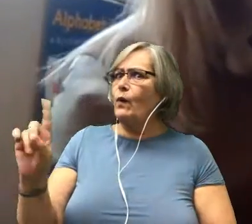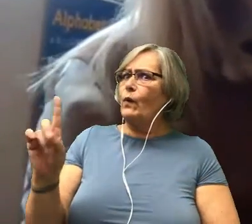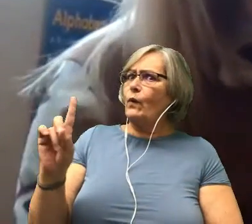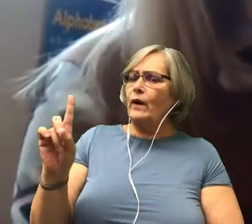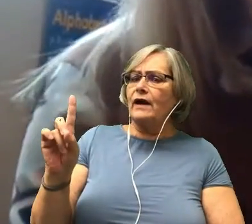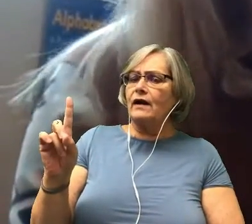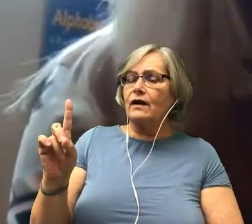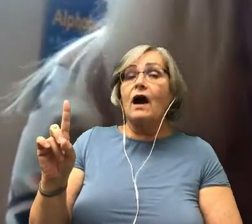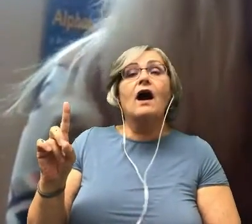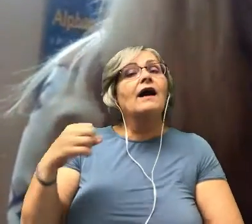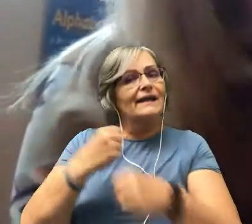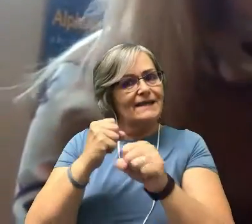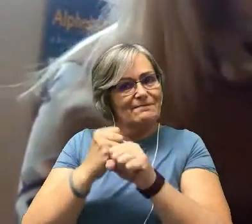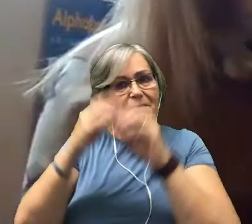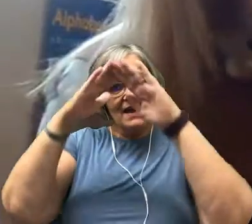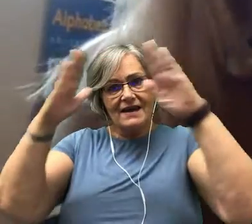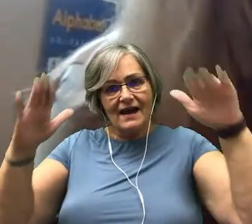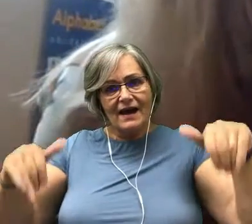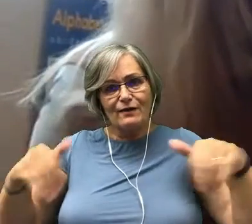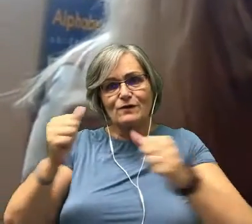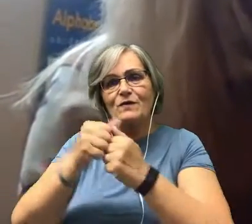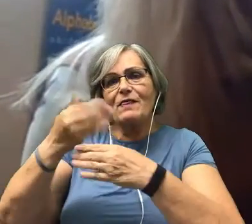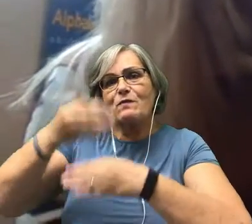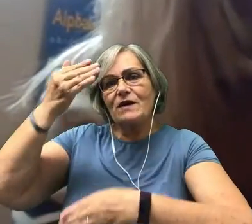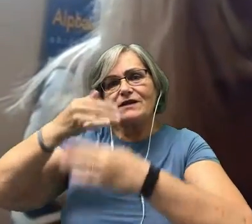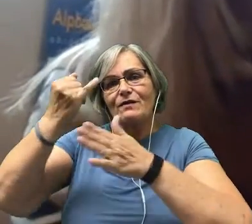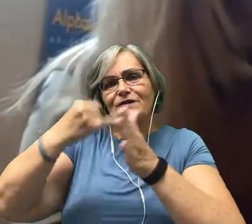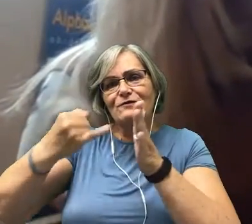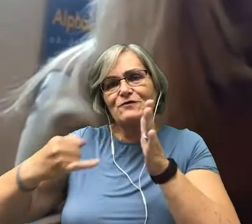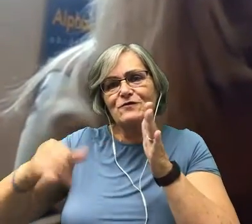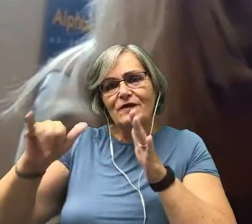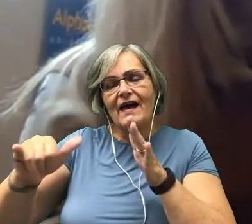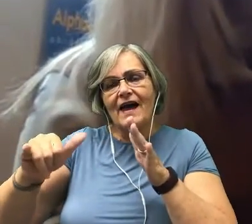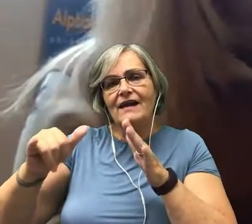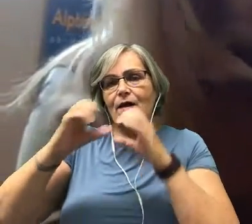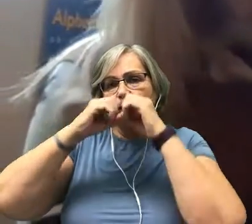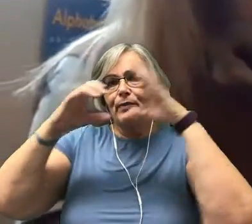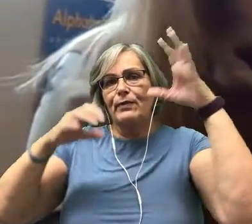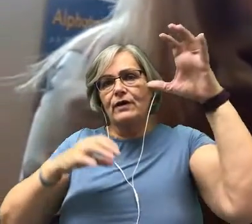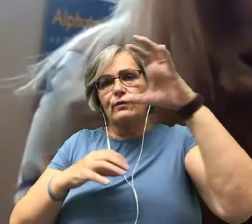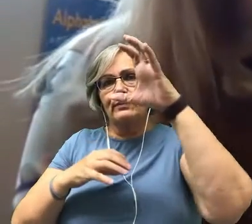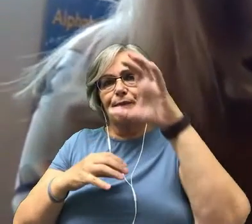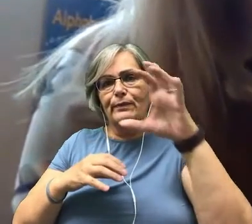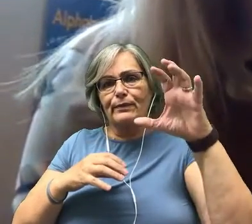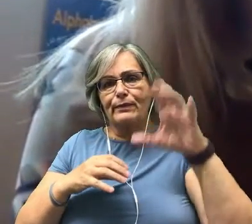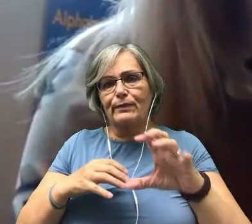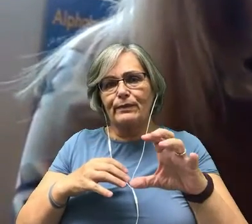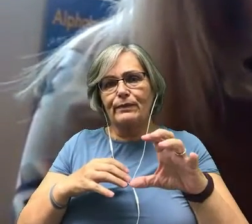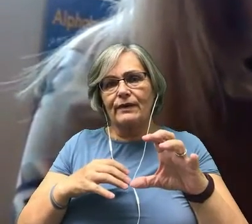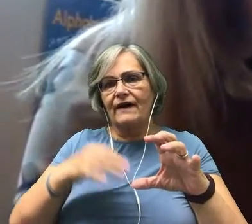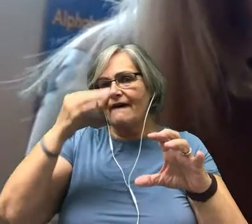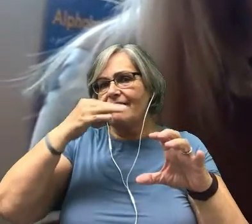So he made a house with windows, and he landed the balloon on the grass in his